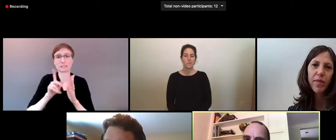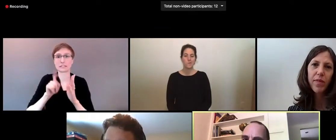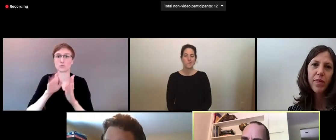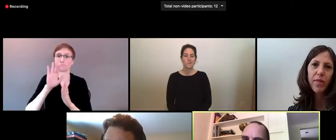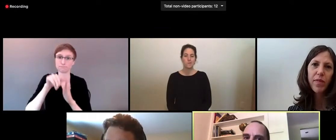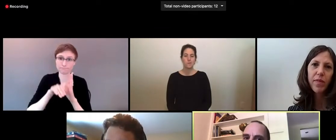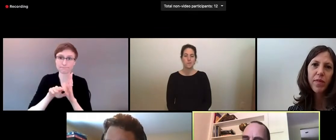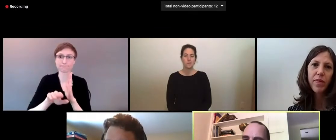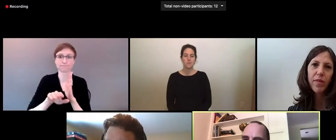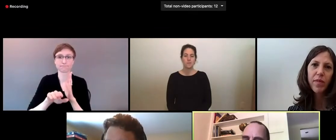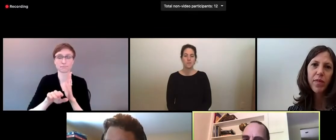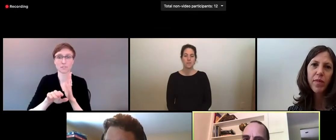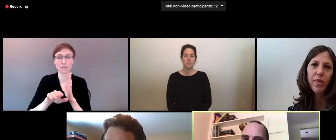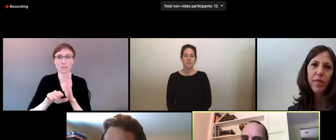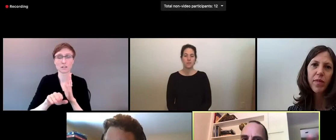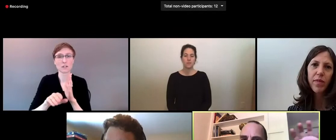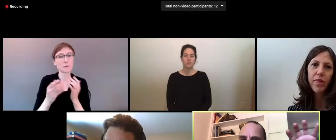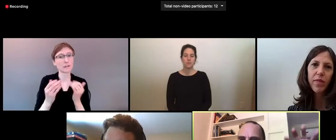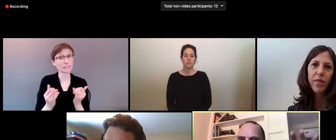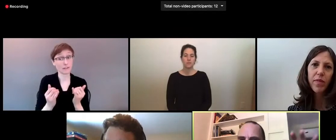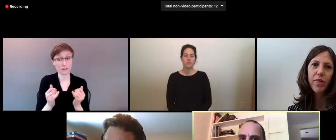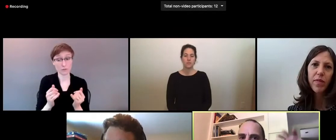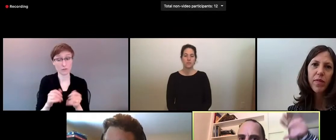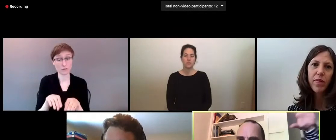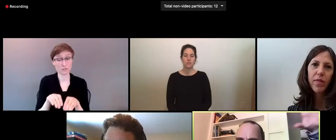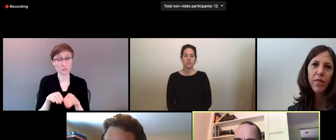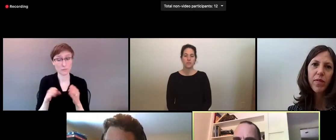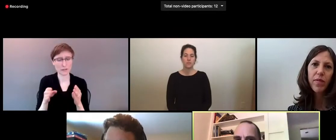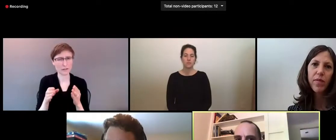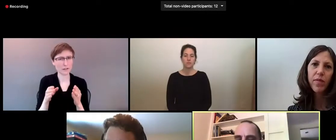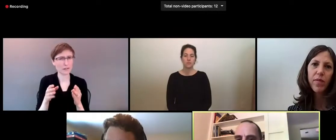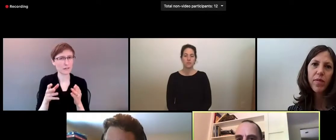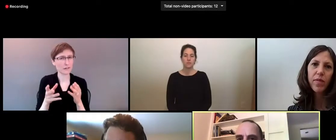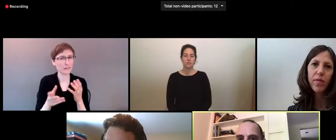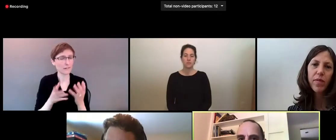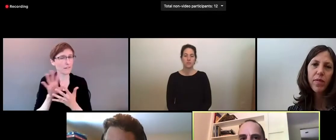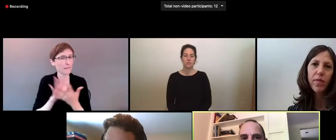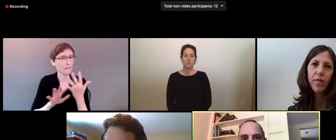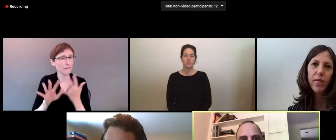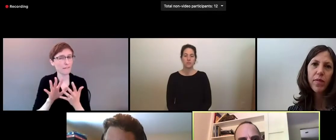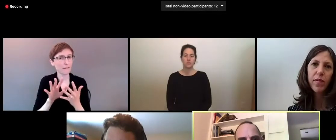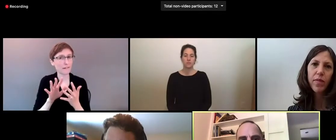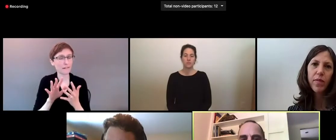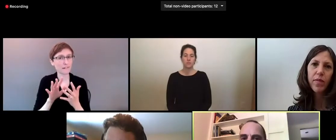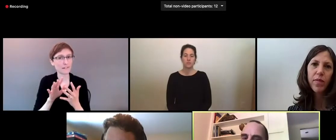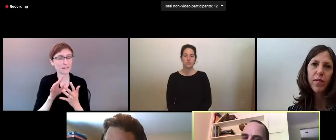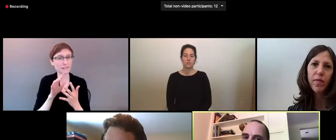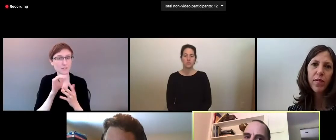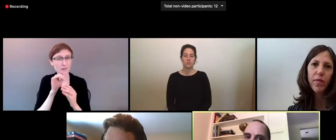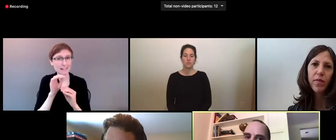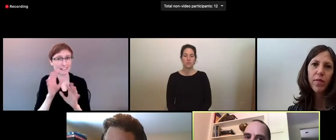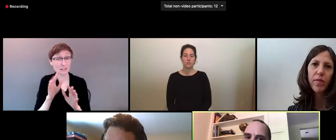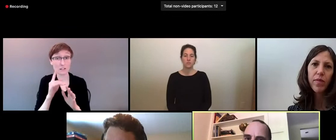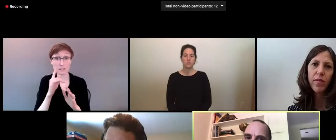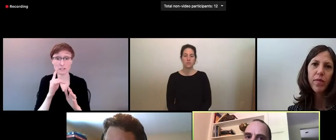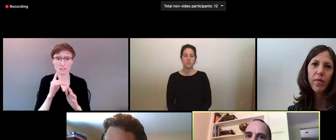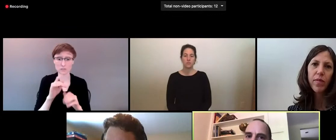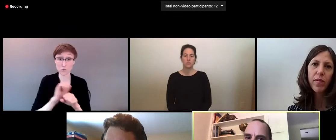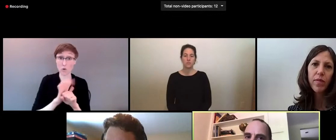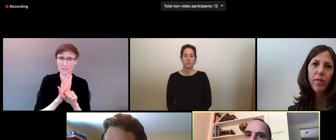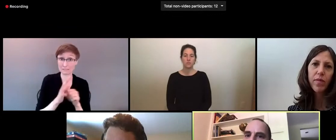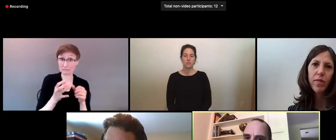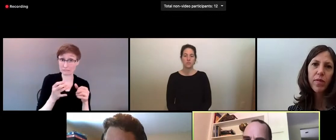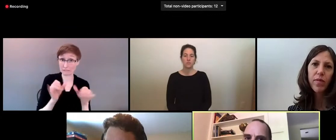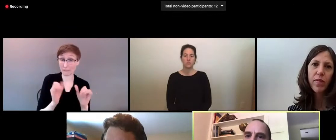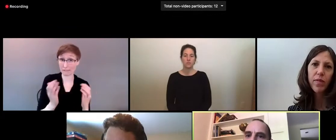a little bit less clear. Like we don't have a really high level of circulating COVID. We don't have zero. So I think